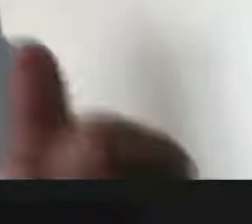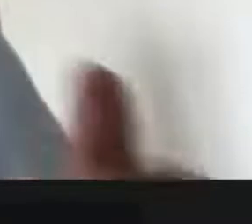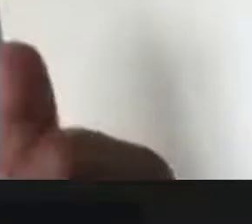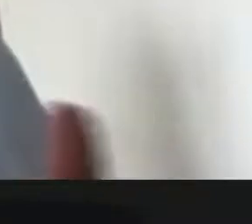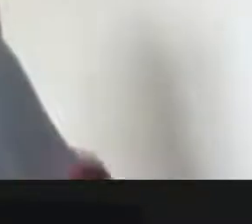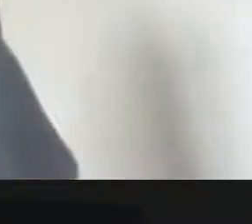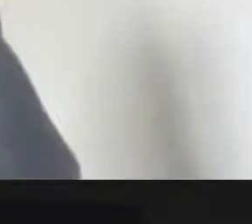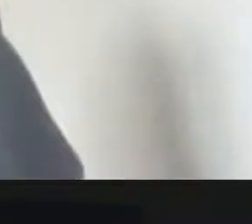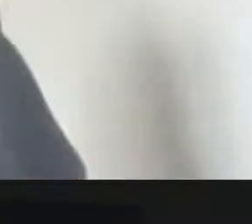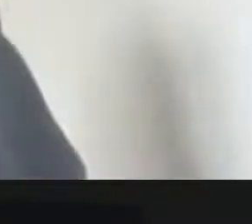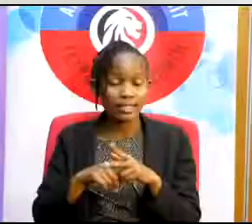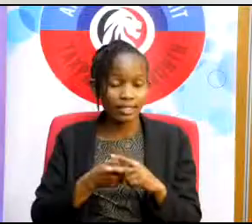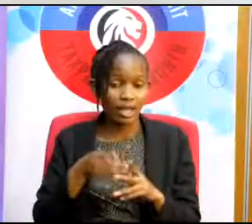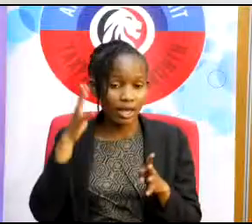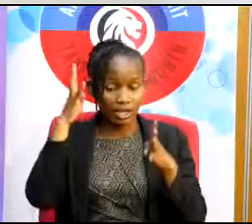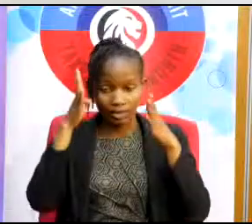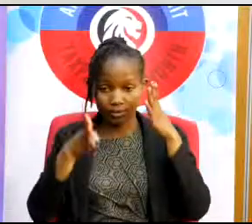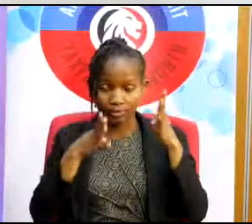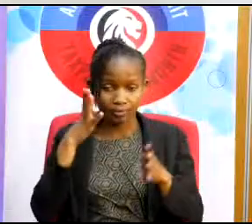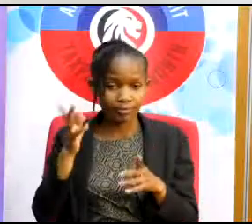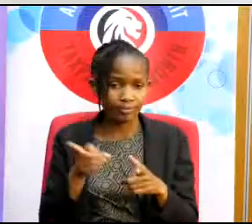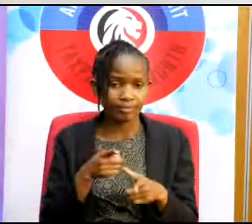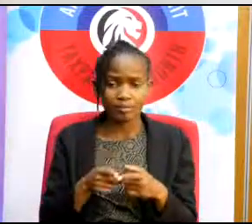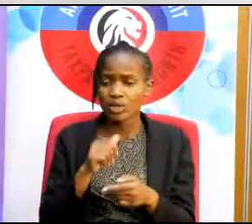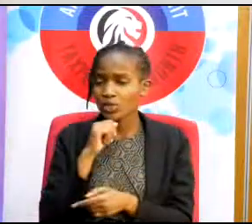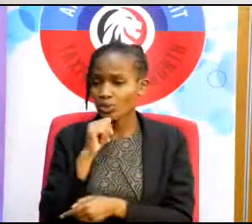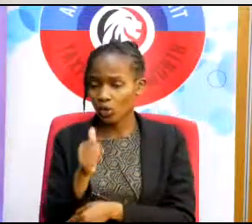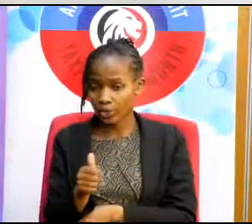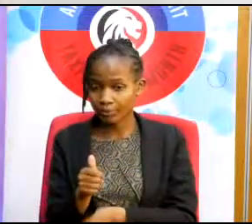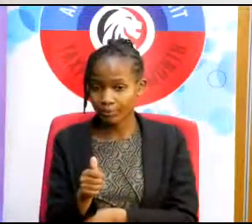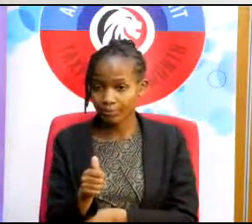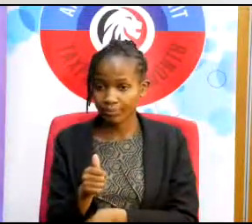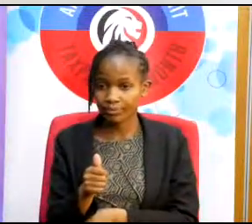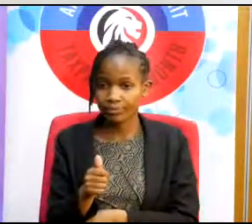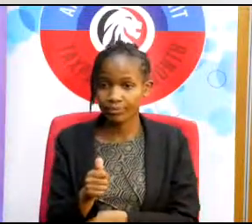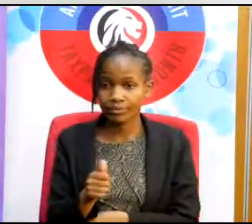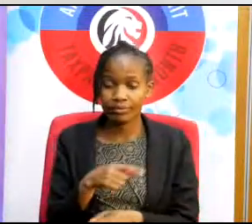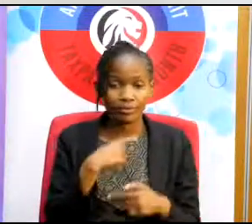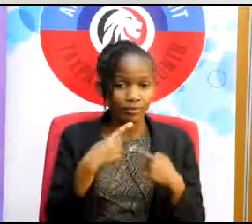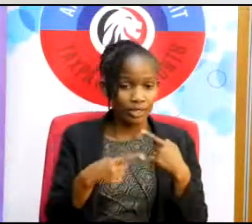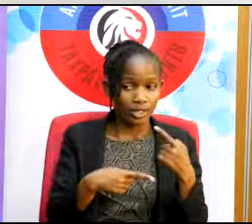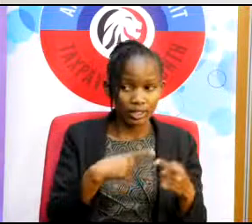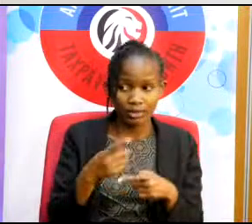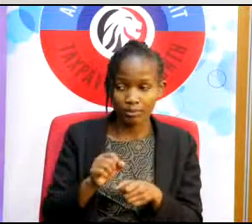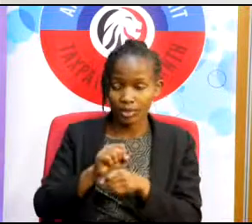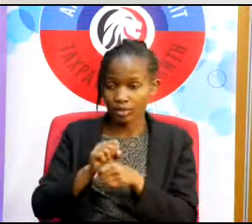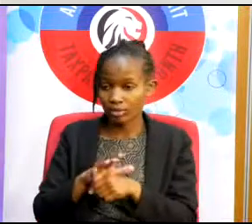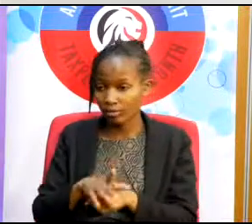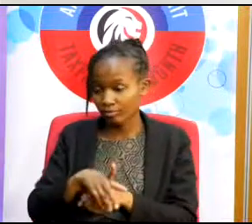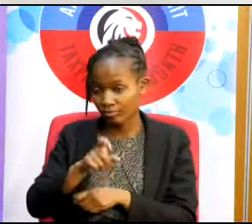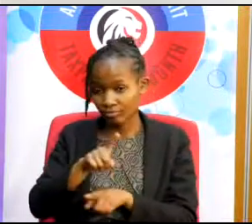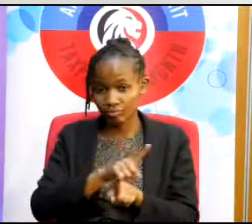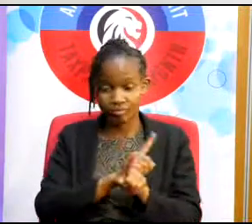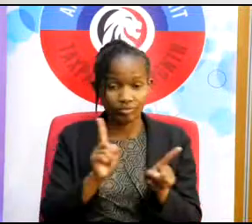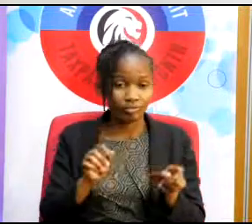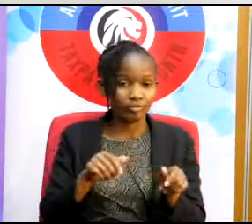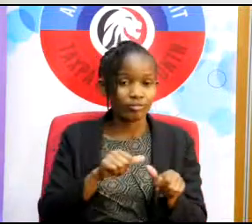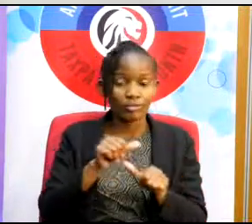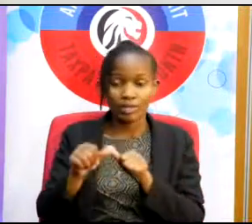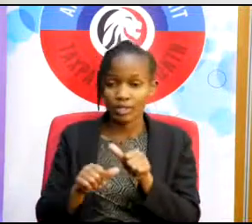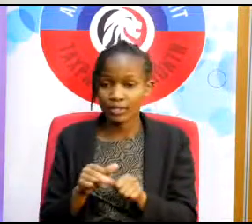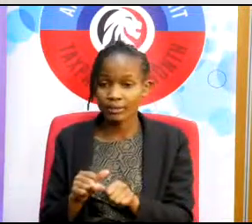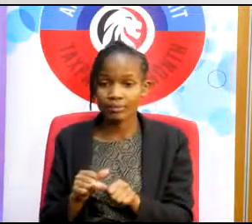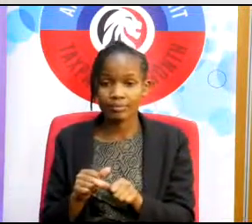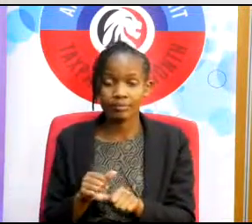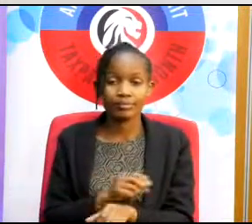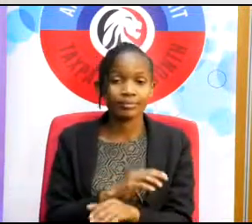ignited innovation. And so it is not actually about COVID-19. It's about the nature of